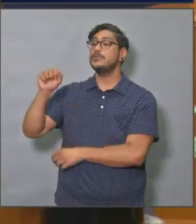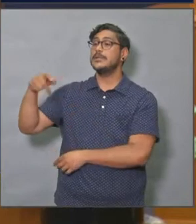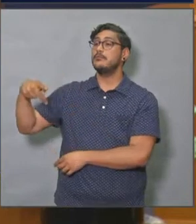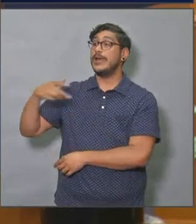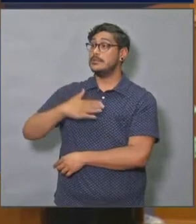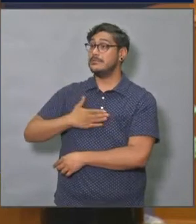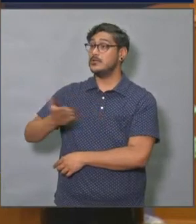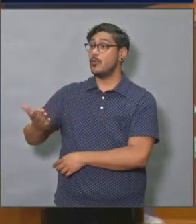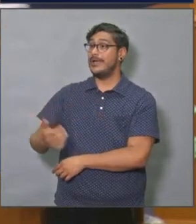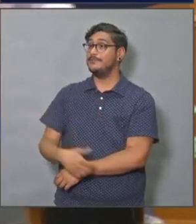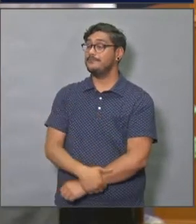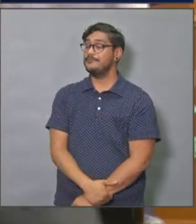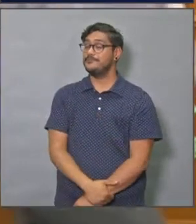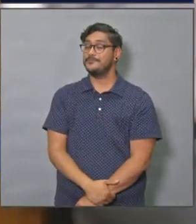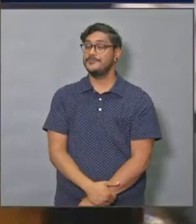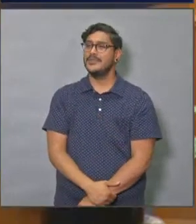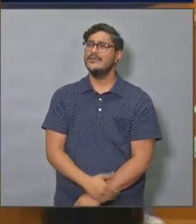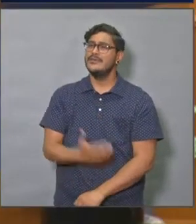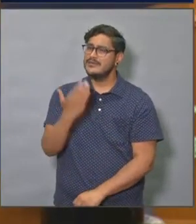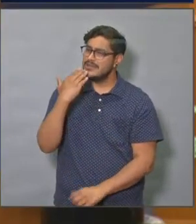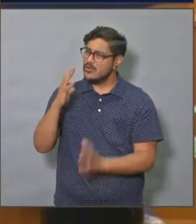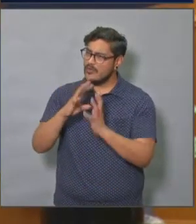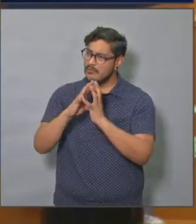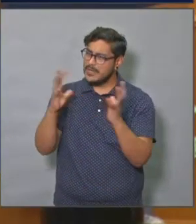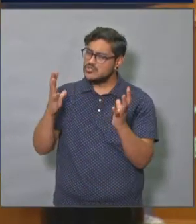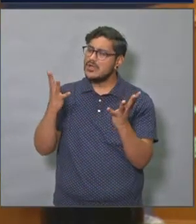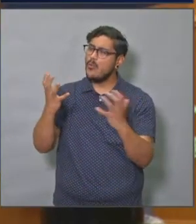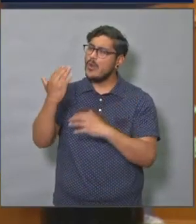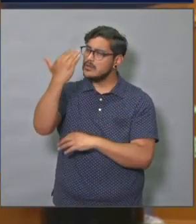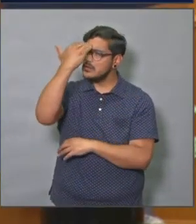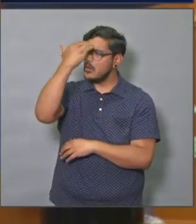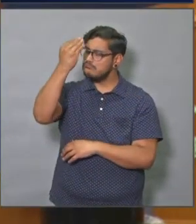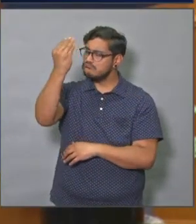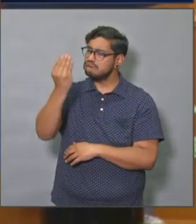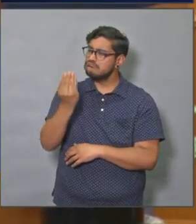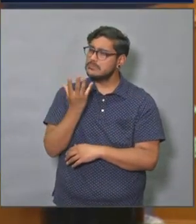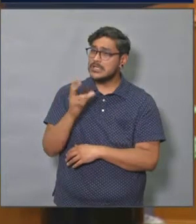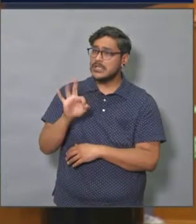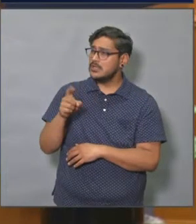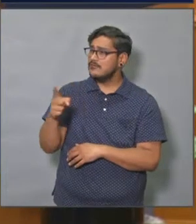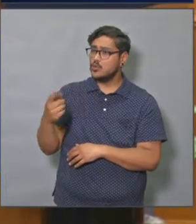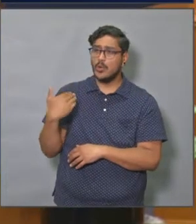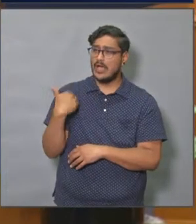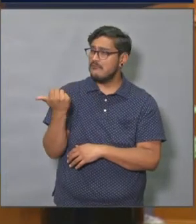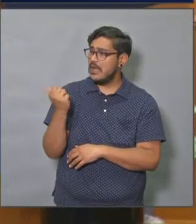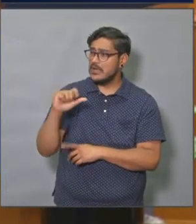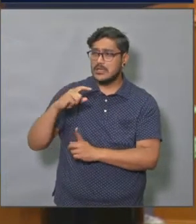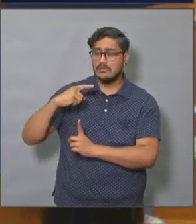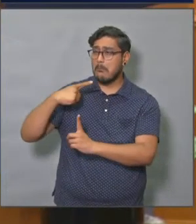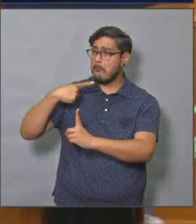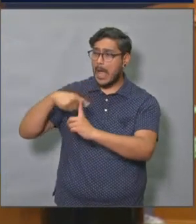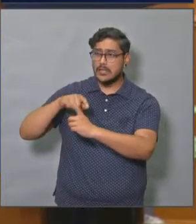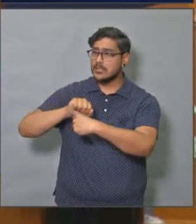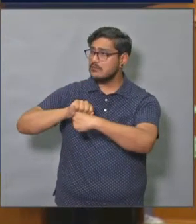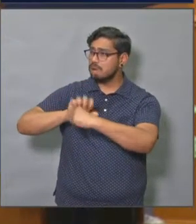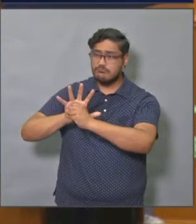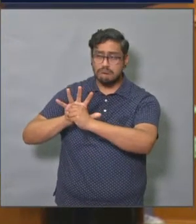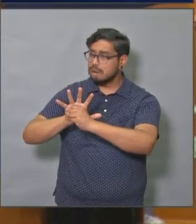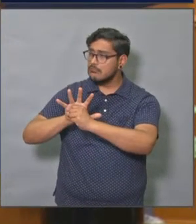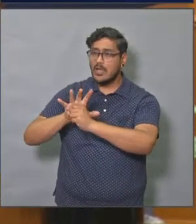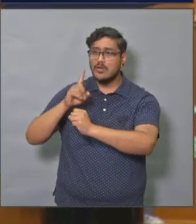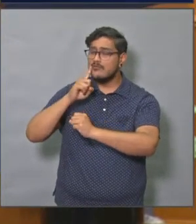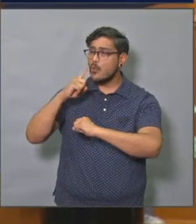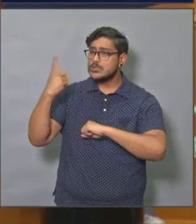ahead. Yeah, thank you very much. I wanted to know, can you tell us whether you've had any positive COVID cases